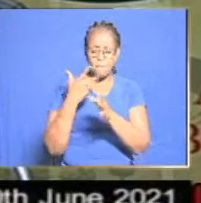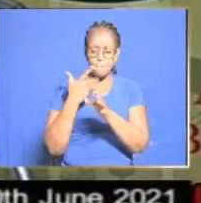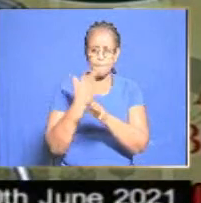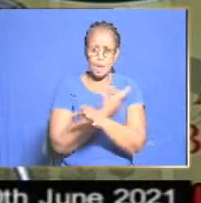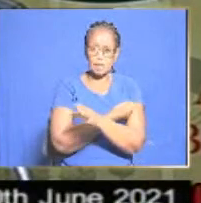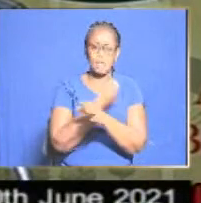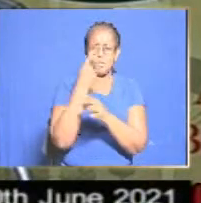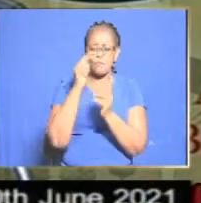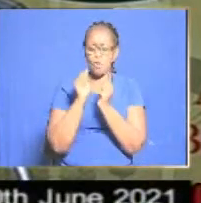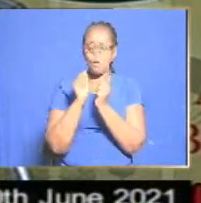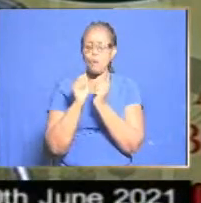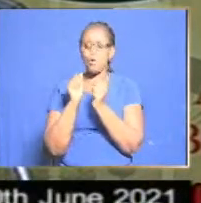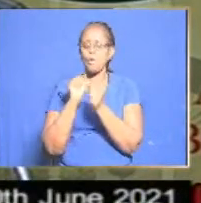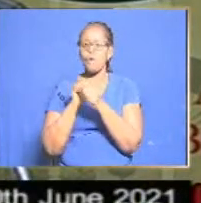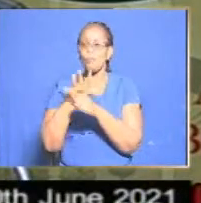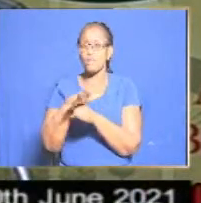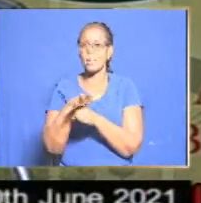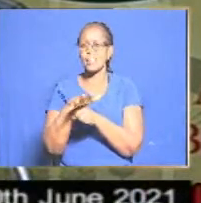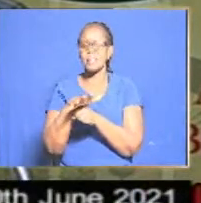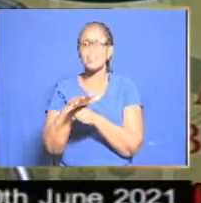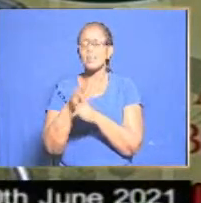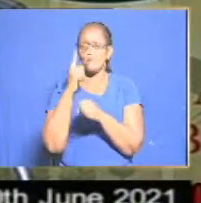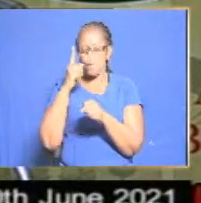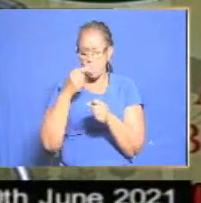related expenditure in the course of the financial